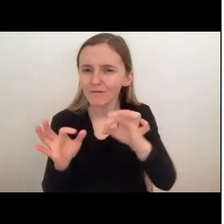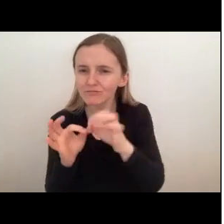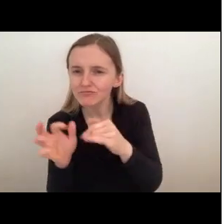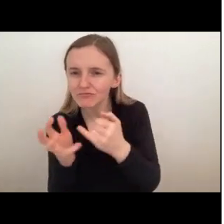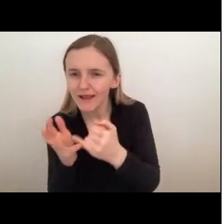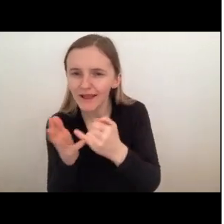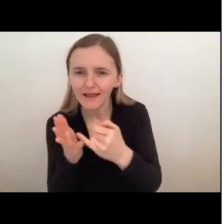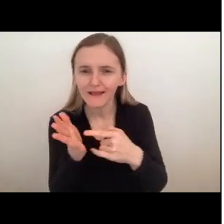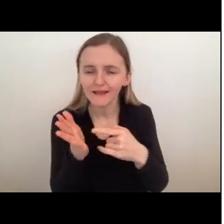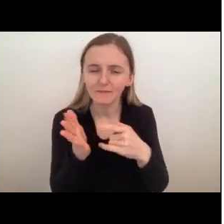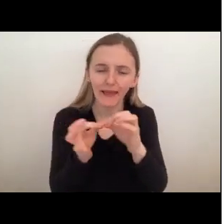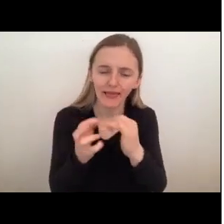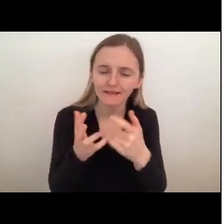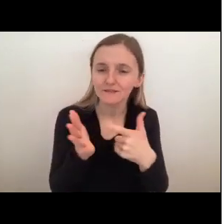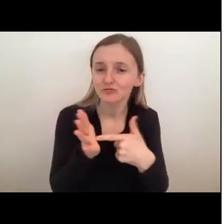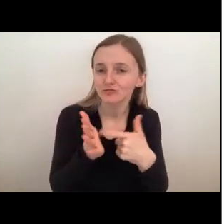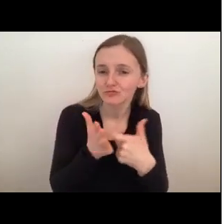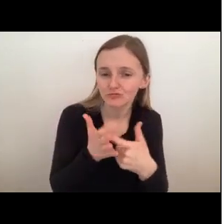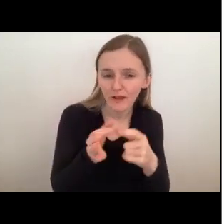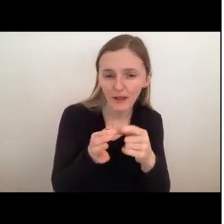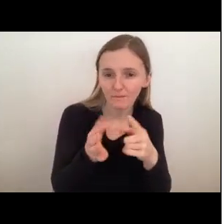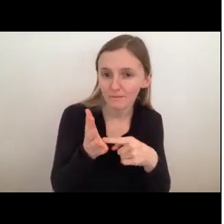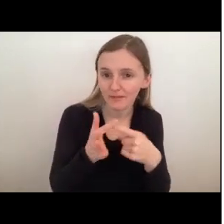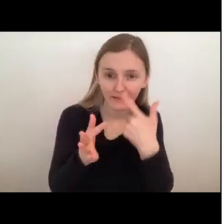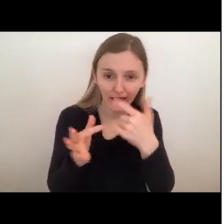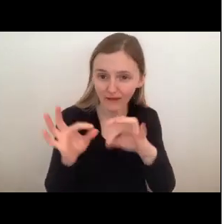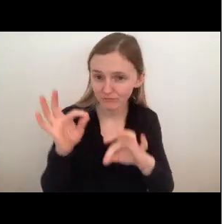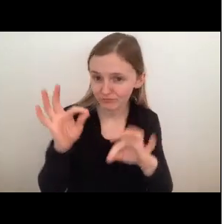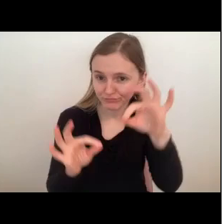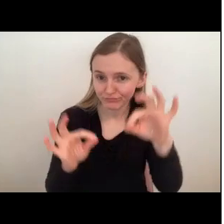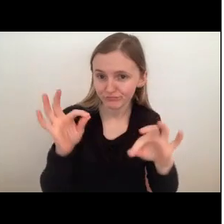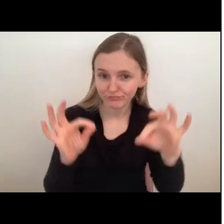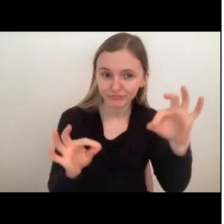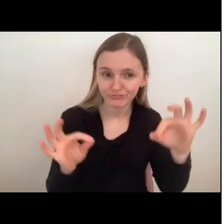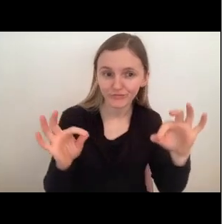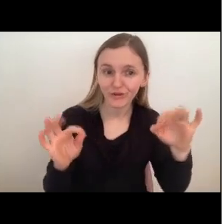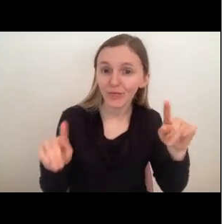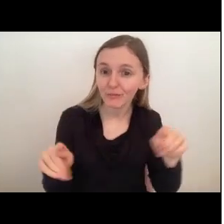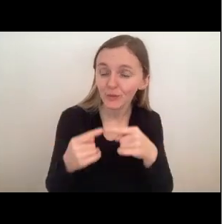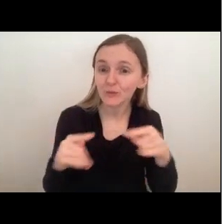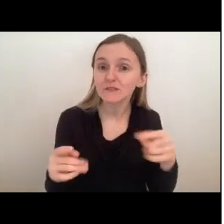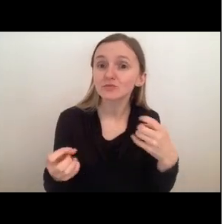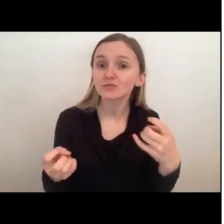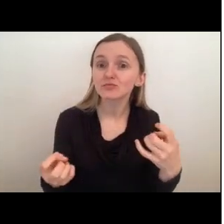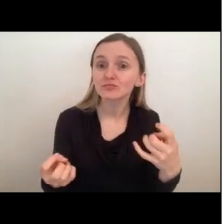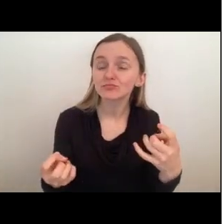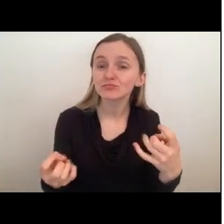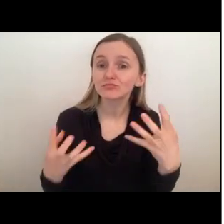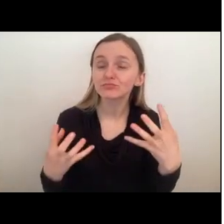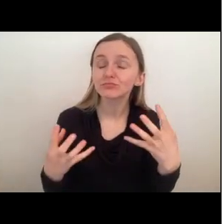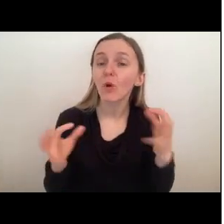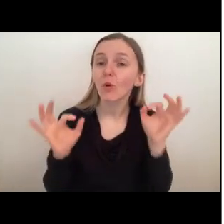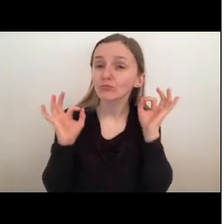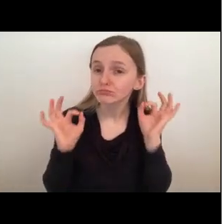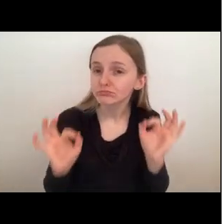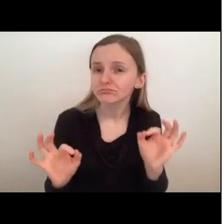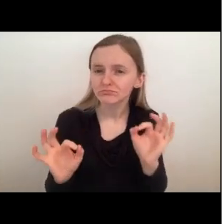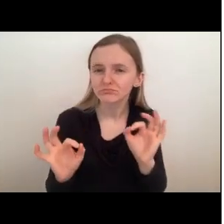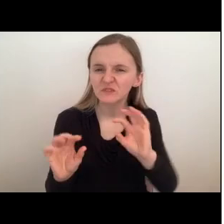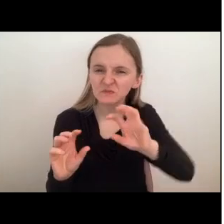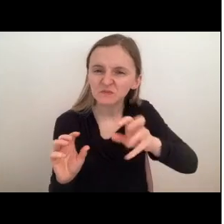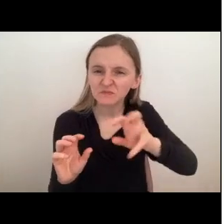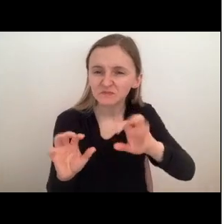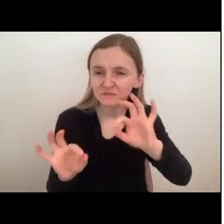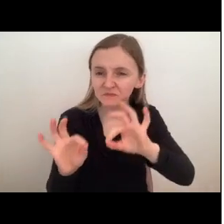etc., to get the music coming out of that system to be just right. We would tweak that, and it